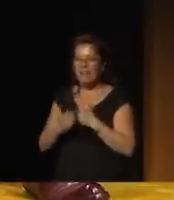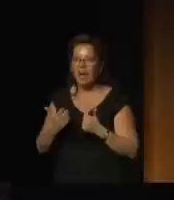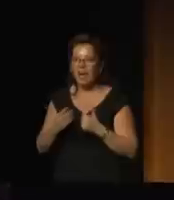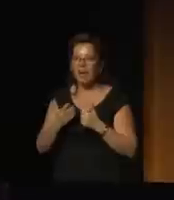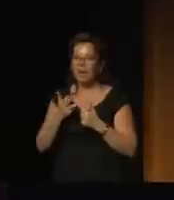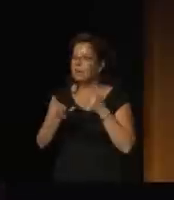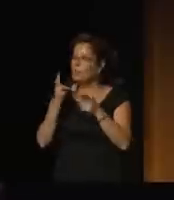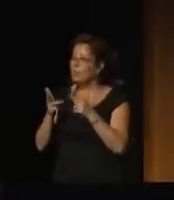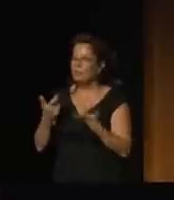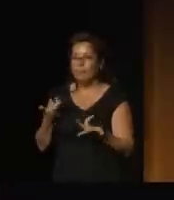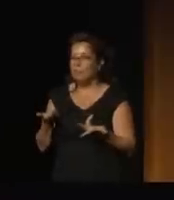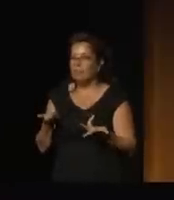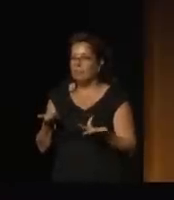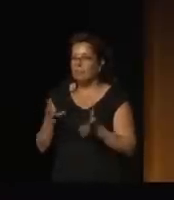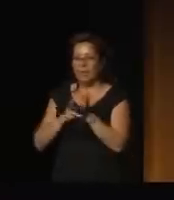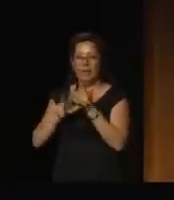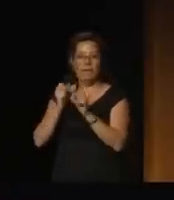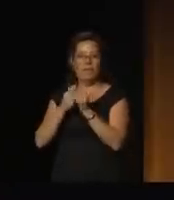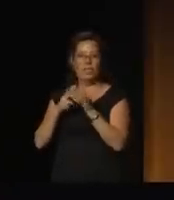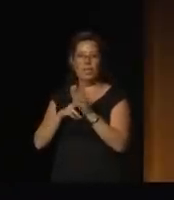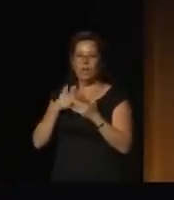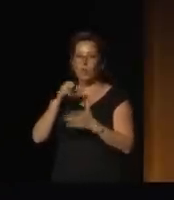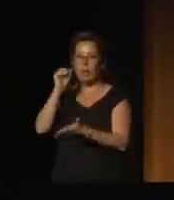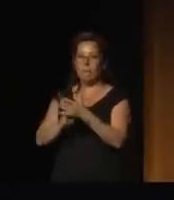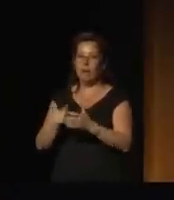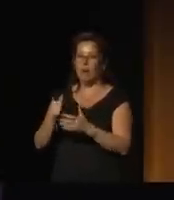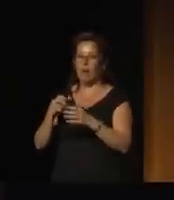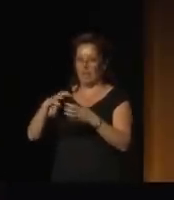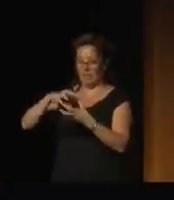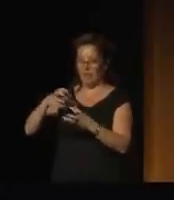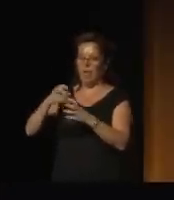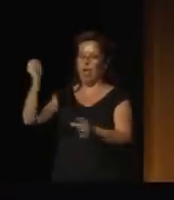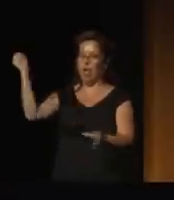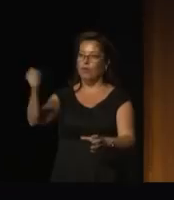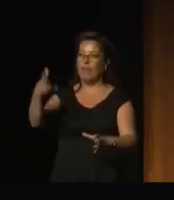And in Virginia, you can literally buy hand grenades in a store.